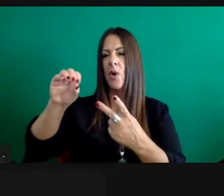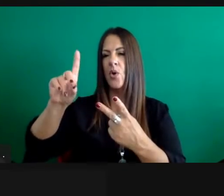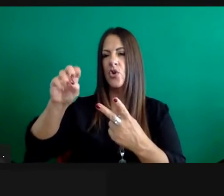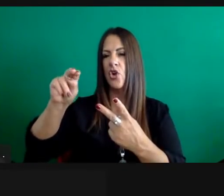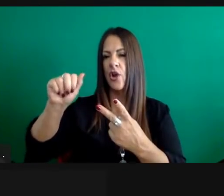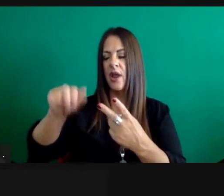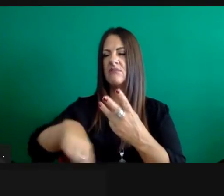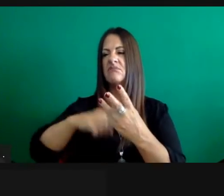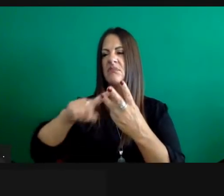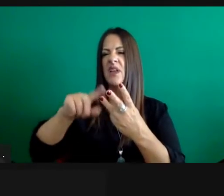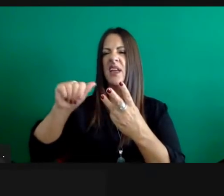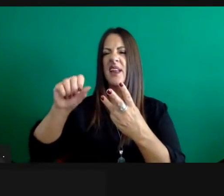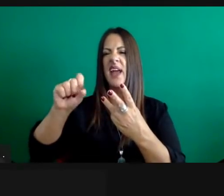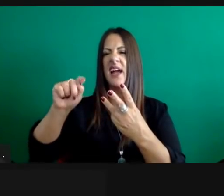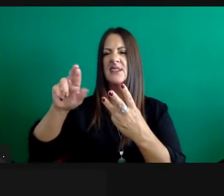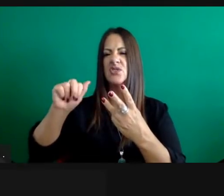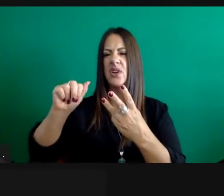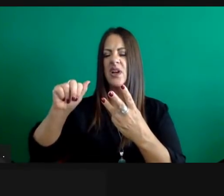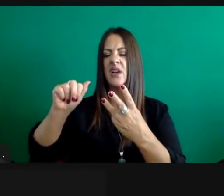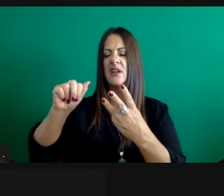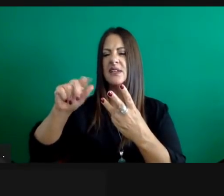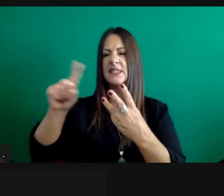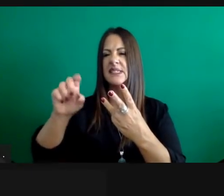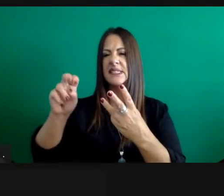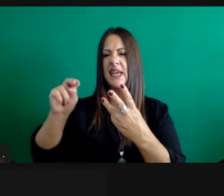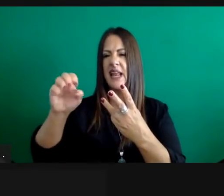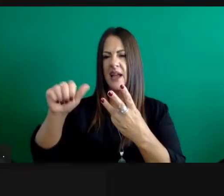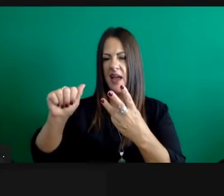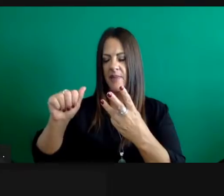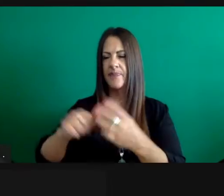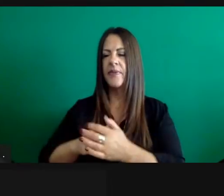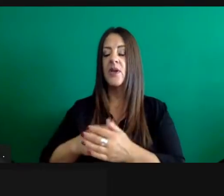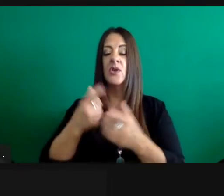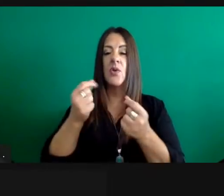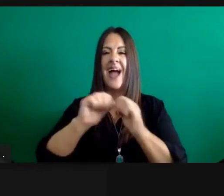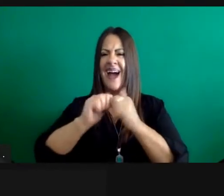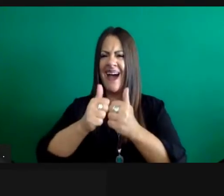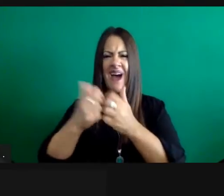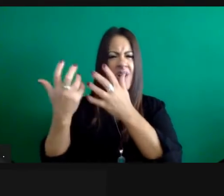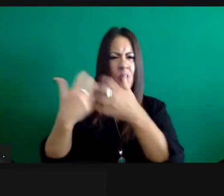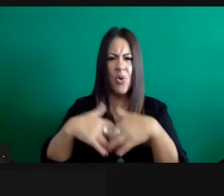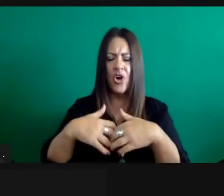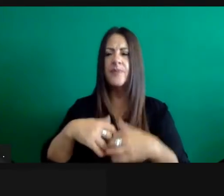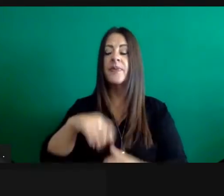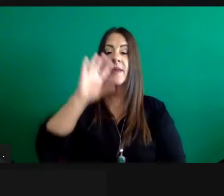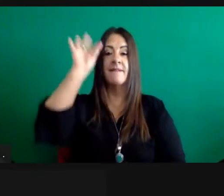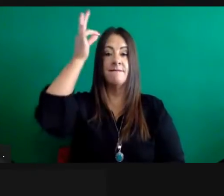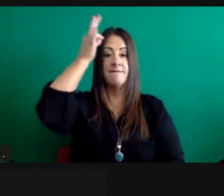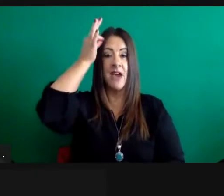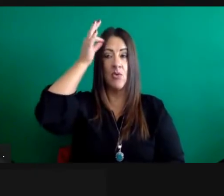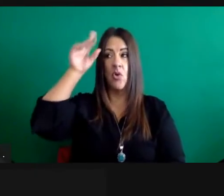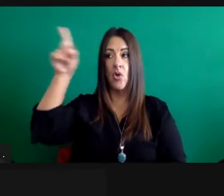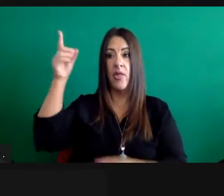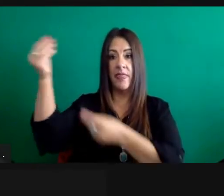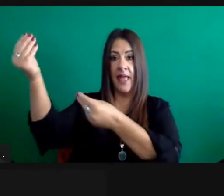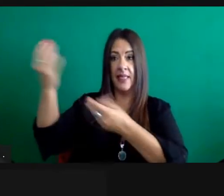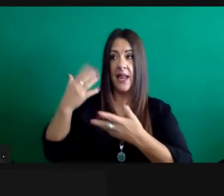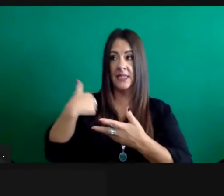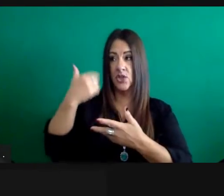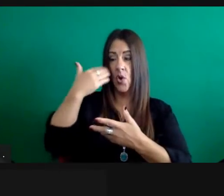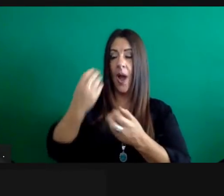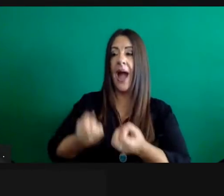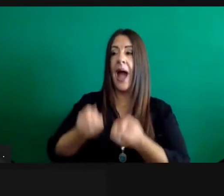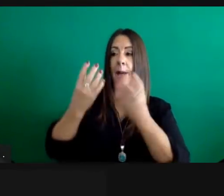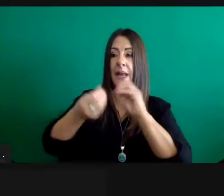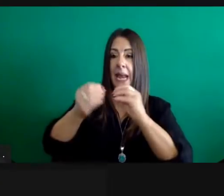that emerge. And the way that it essentially works is our federal partners let us know the volume of vaccine that we should